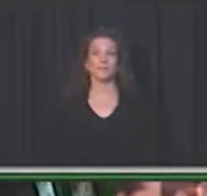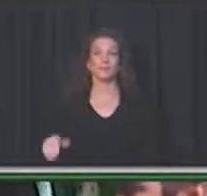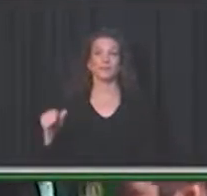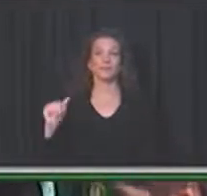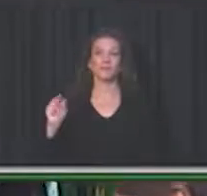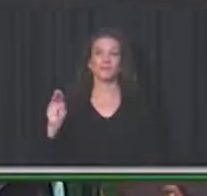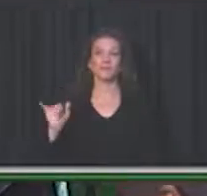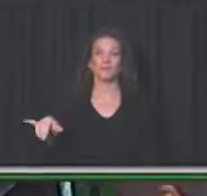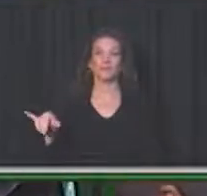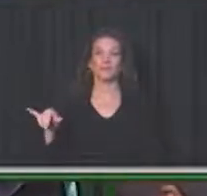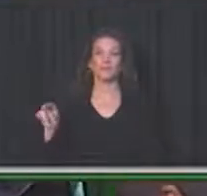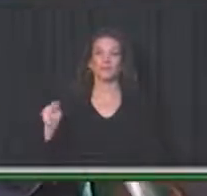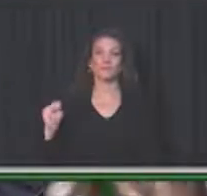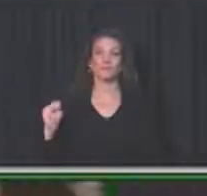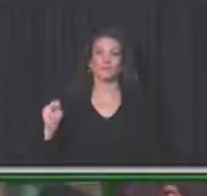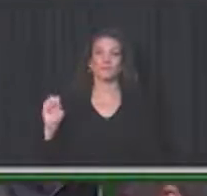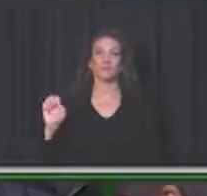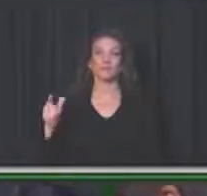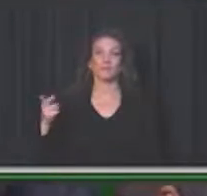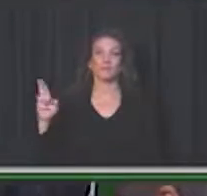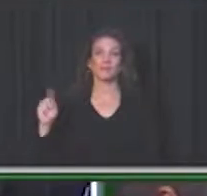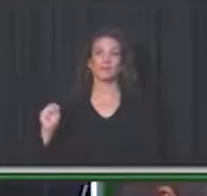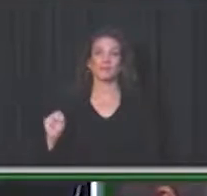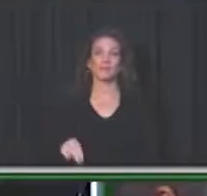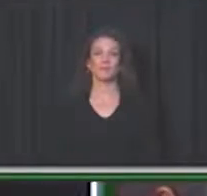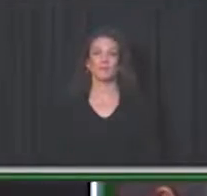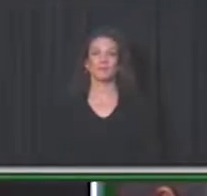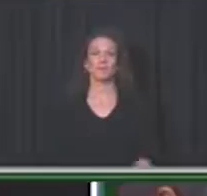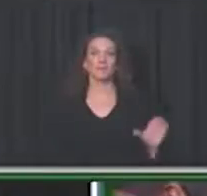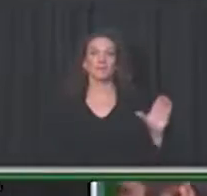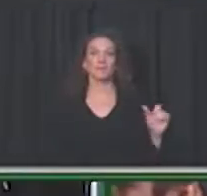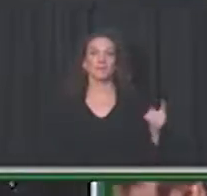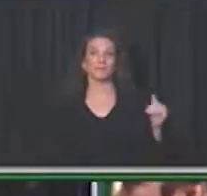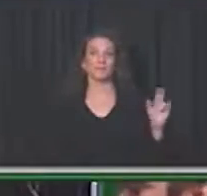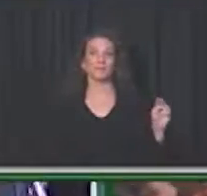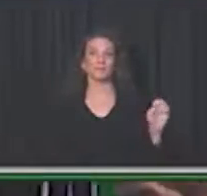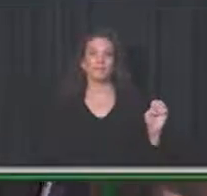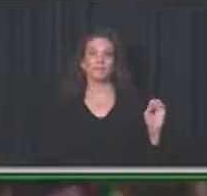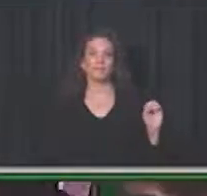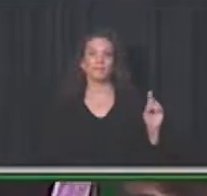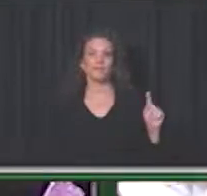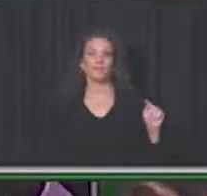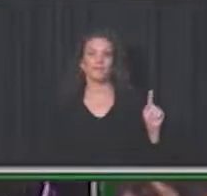Amy Lee Jung. Catherine Urquijo.